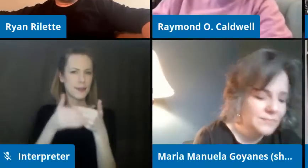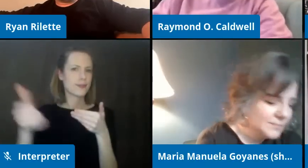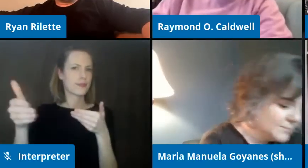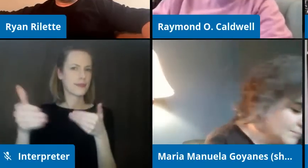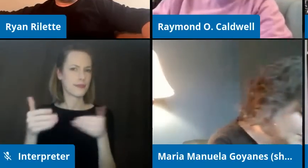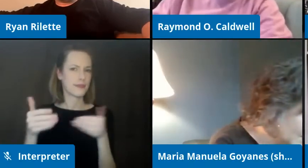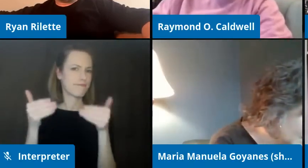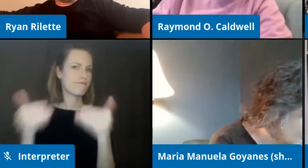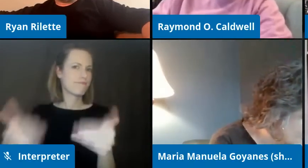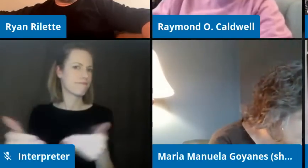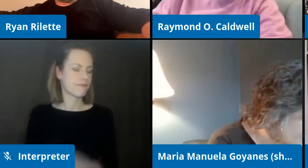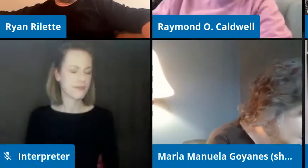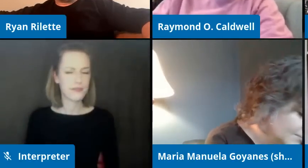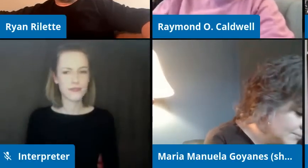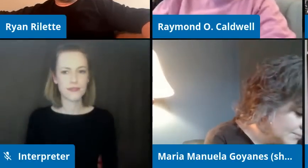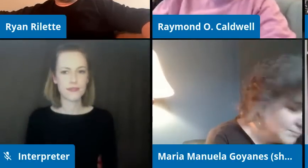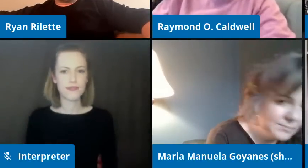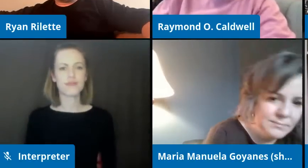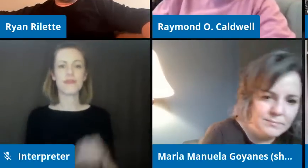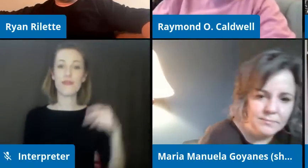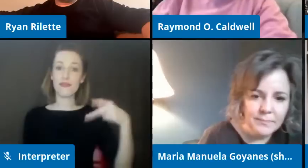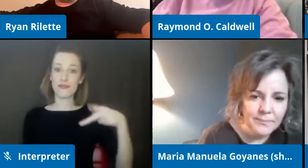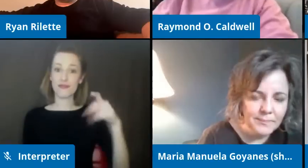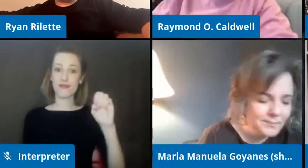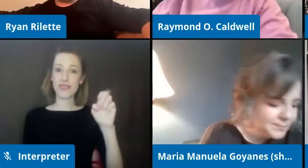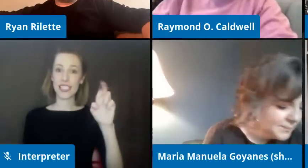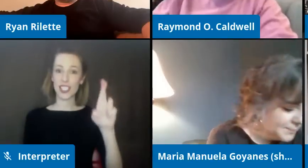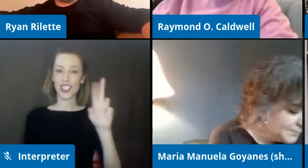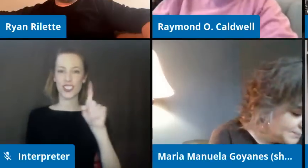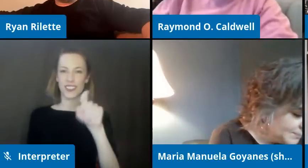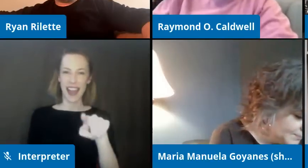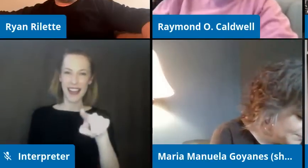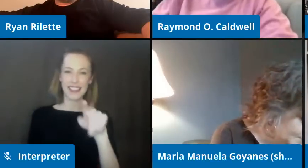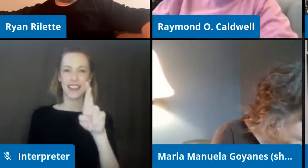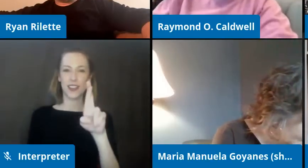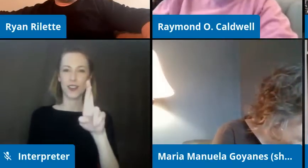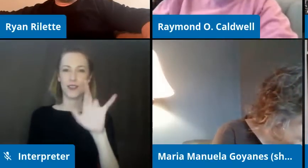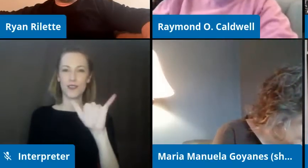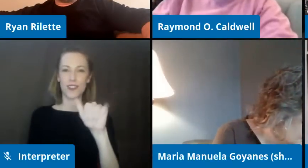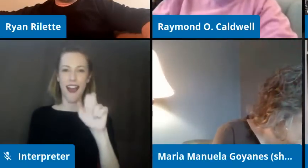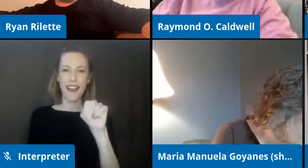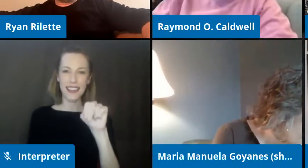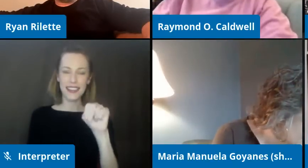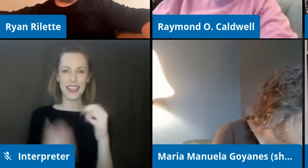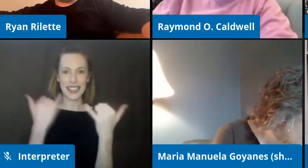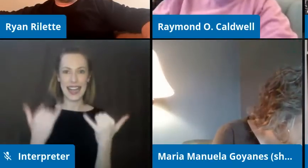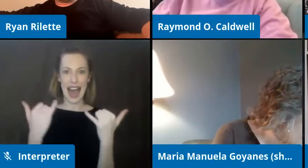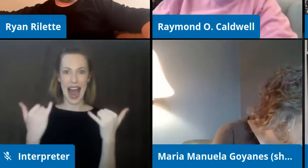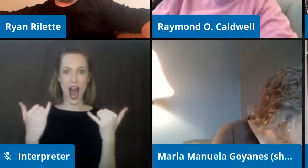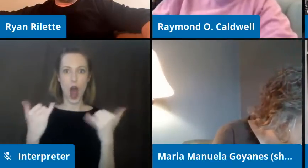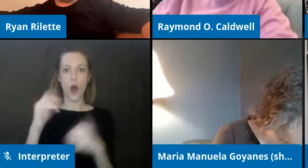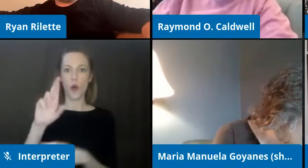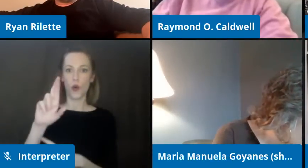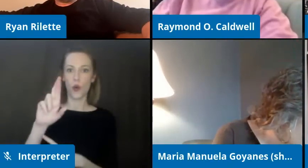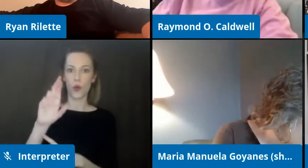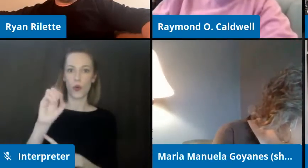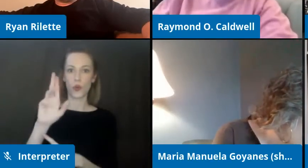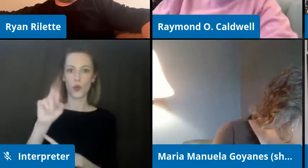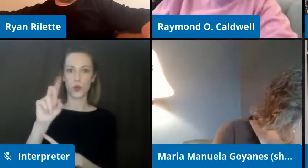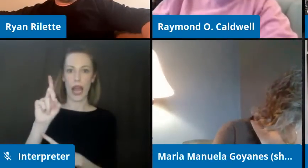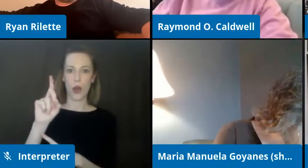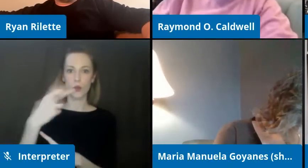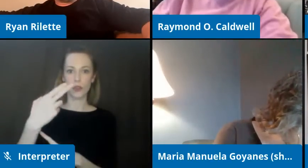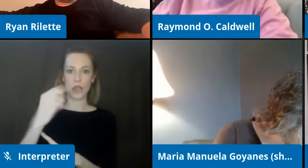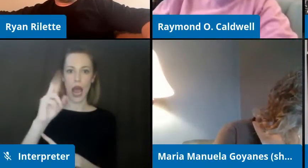Raymond. Ryan, what's the Roundhouse is a large company in Bethesda, Maryland. You do very